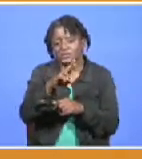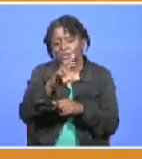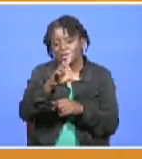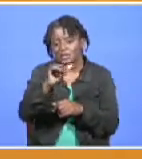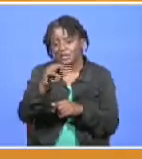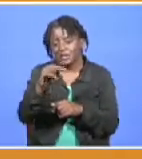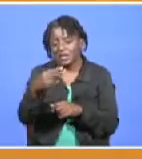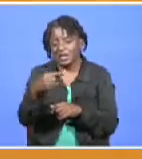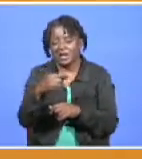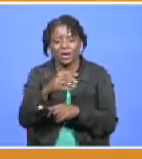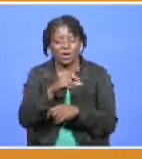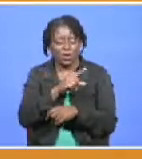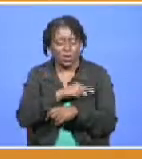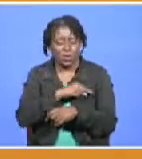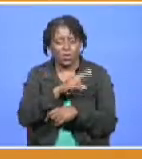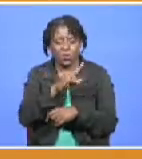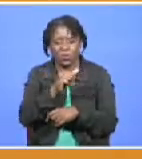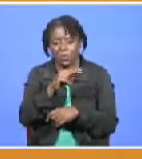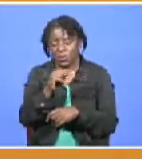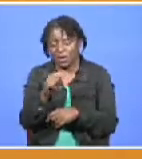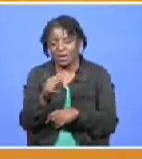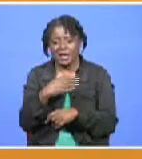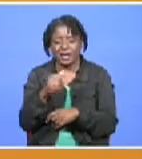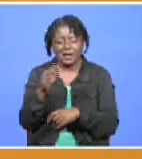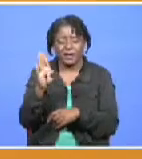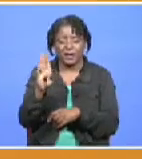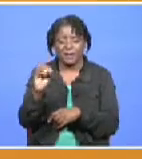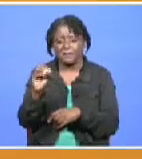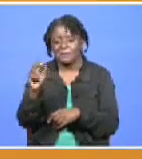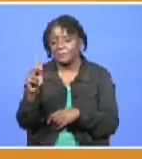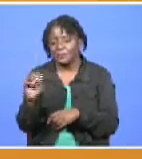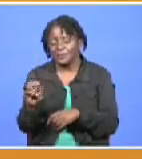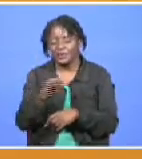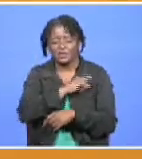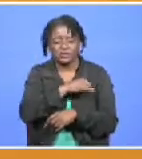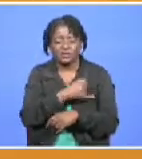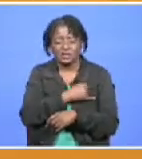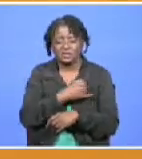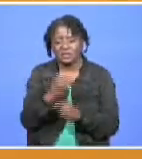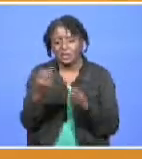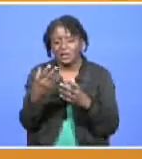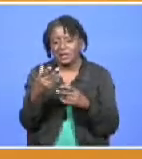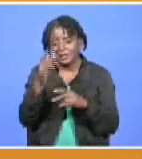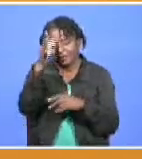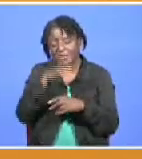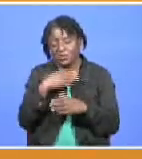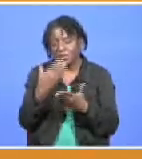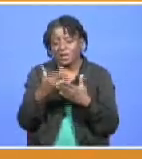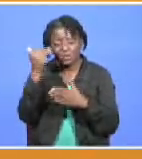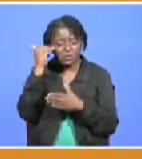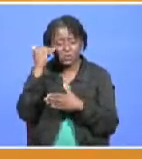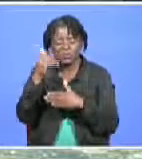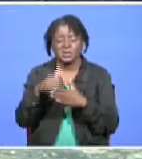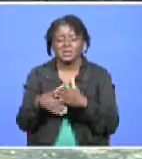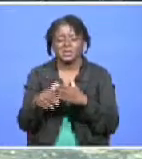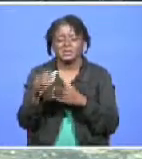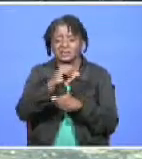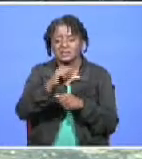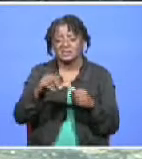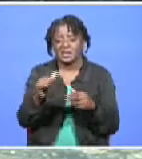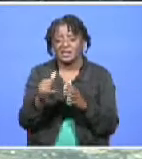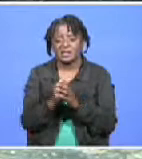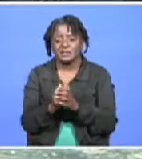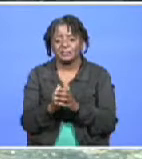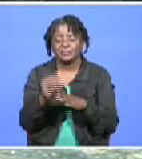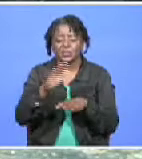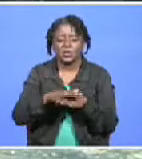Bucky Johnson, and you know, a lot of guys who were prominent in the society, you know, just to name a few. Over the weekend,